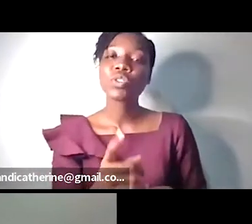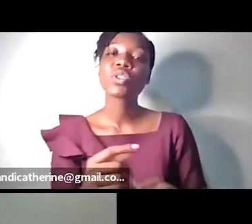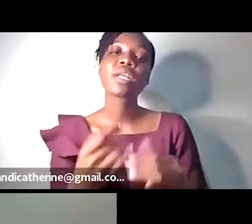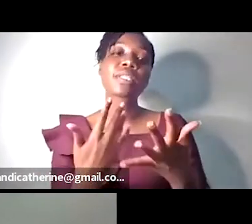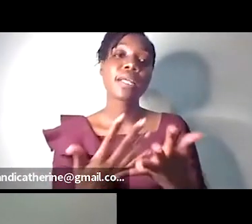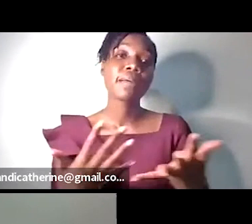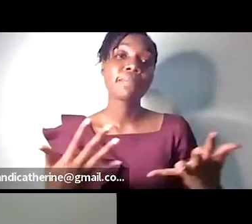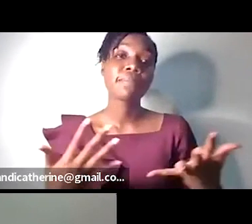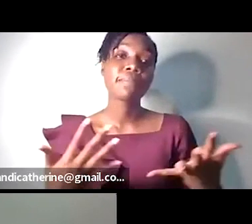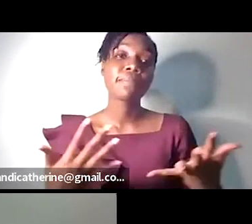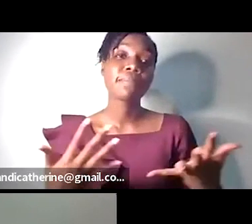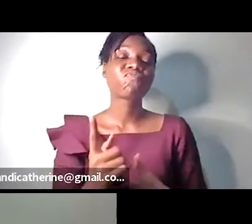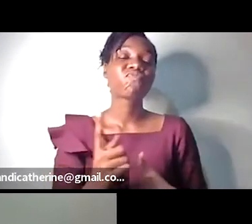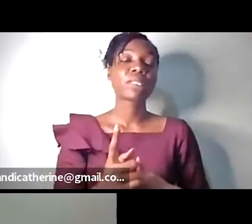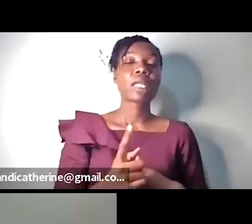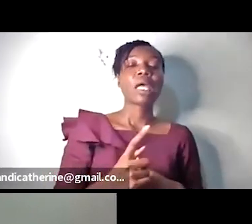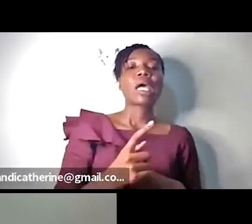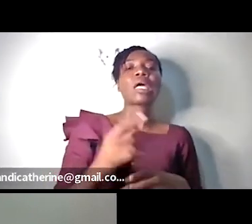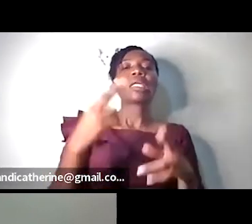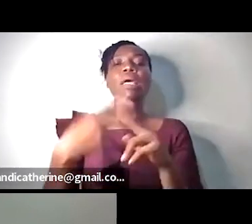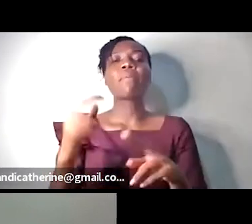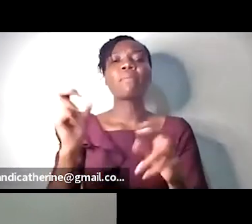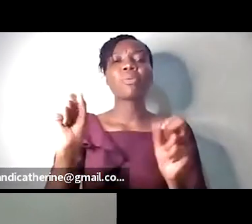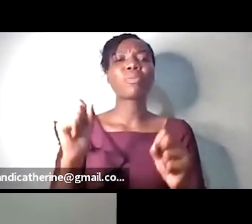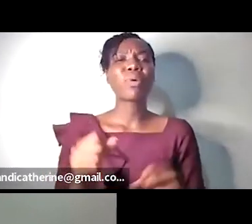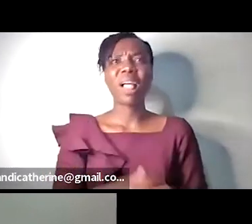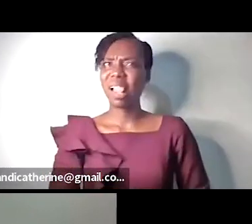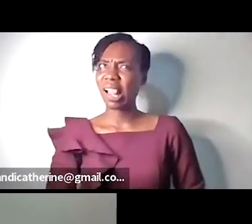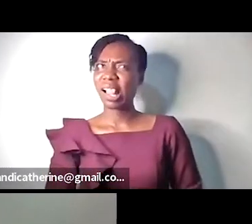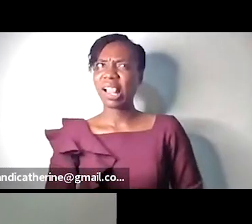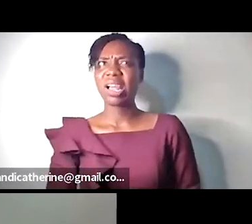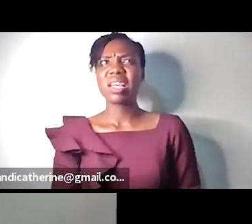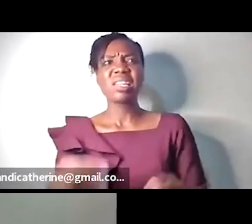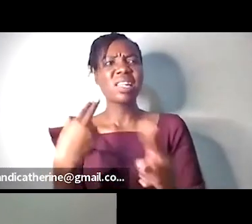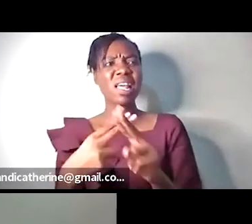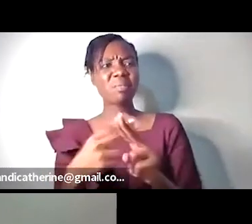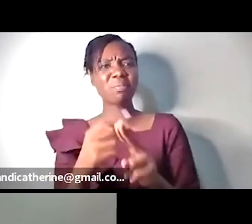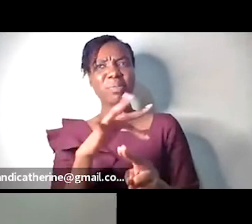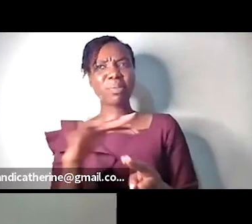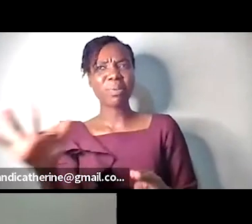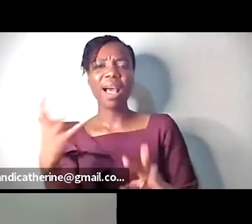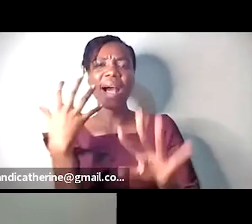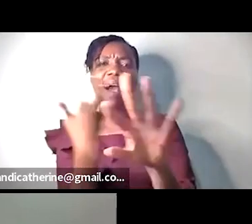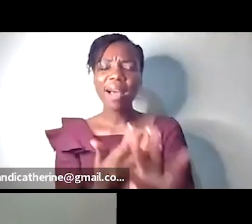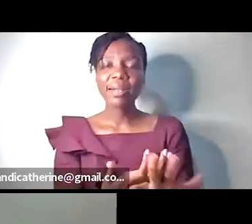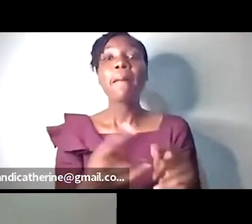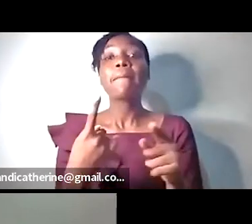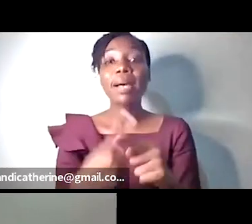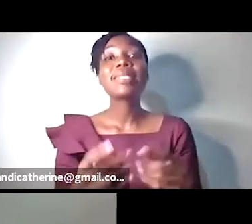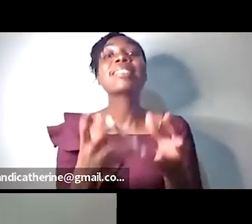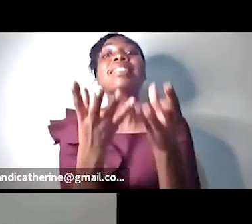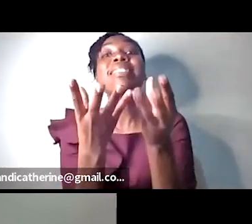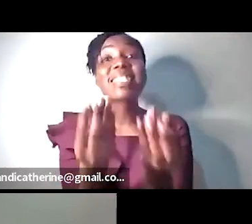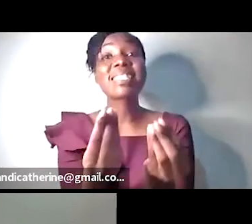just make you wonder, okay, what is all this animal? But I'll tell you this, it is a simple matter. Are you feeling